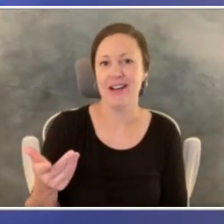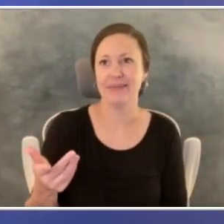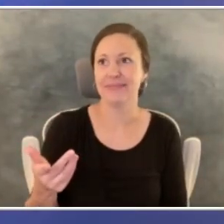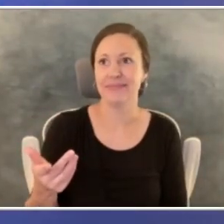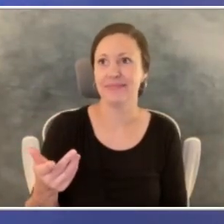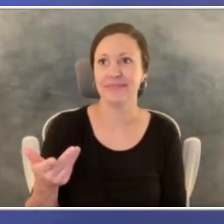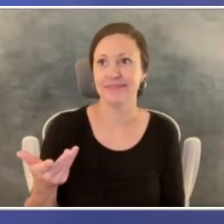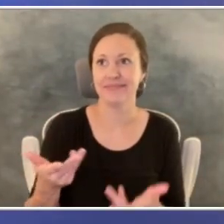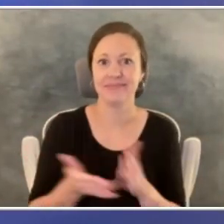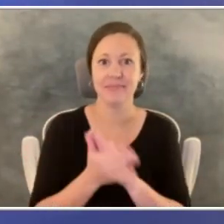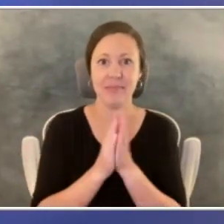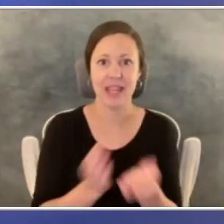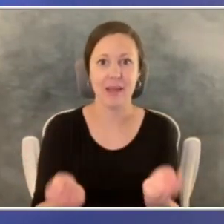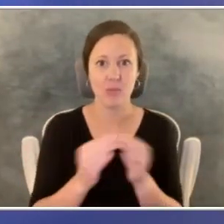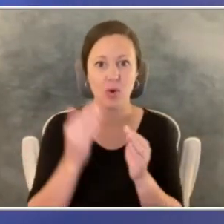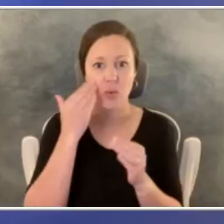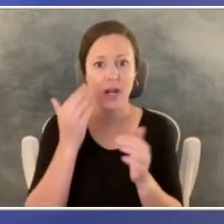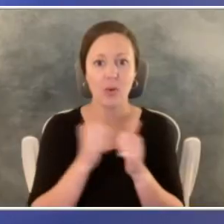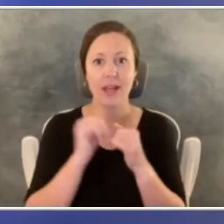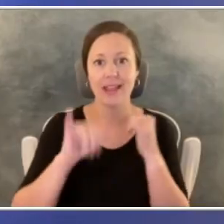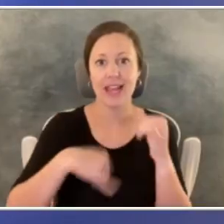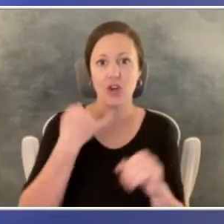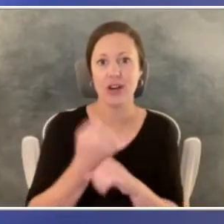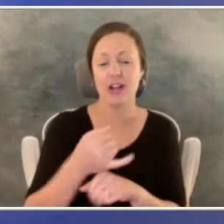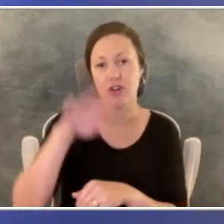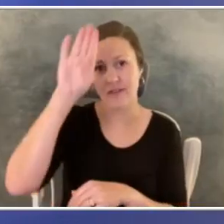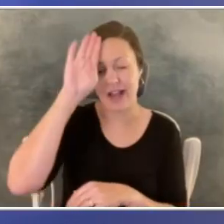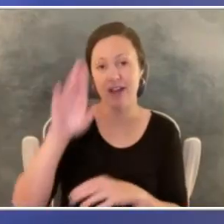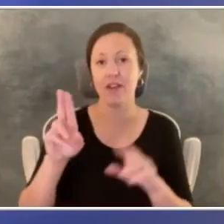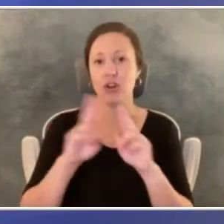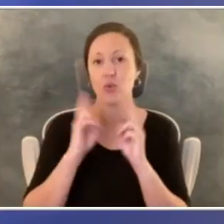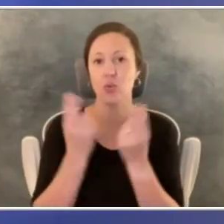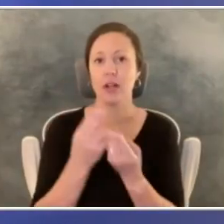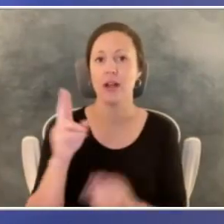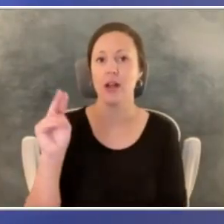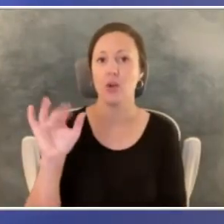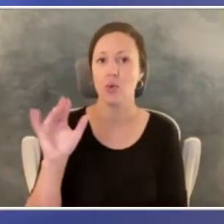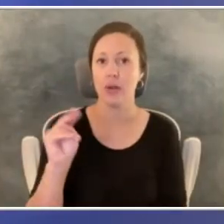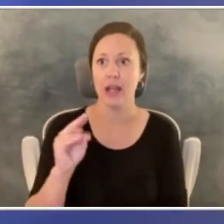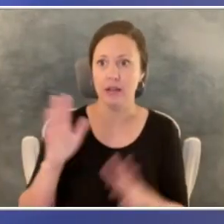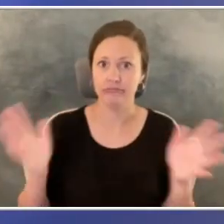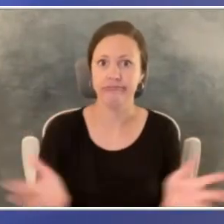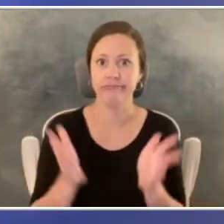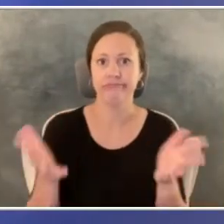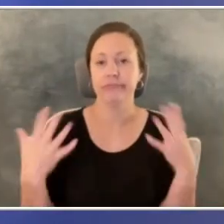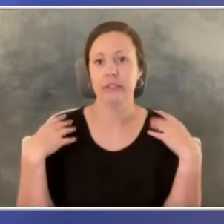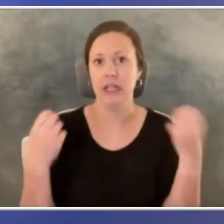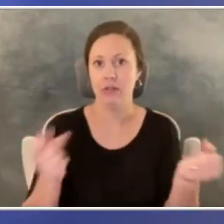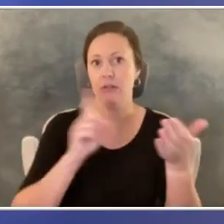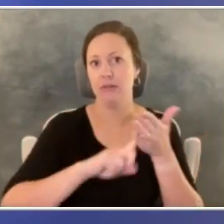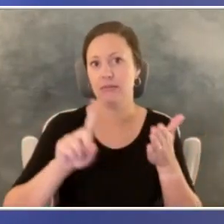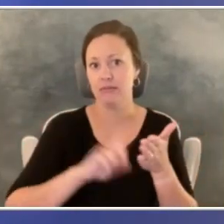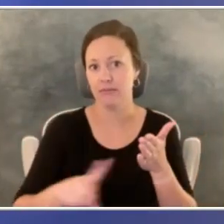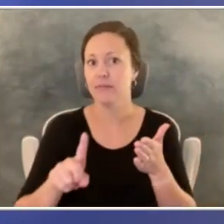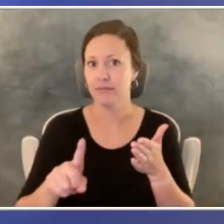the International Firefighters Union pushing for health initiatives, and into the 2000s. And I worked for a very progressive department that was very